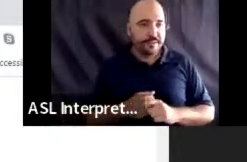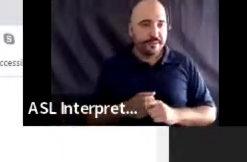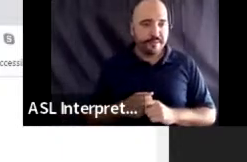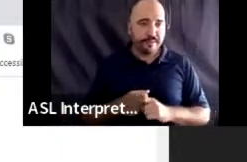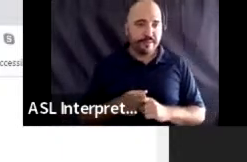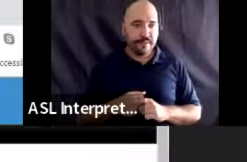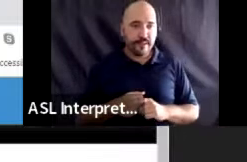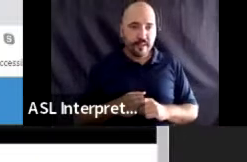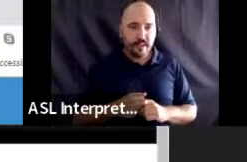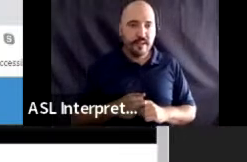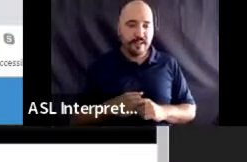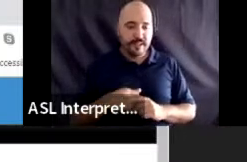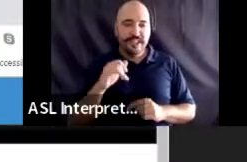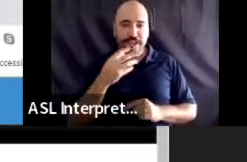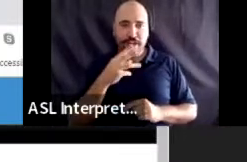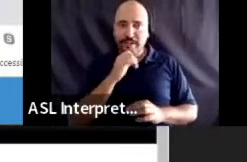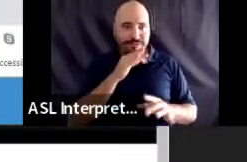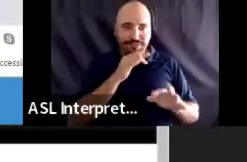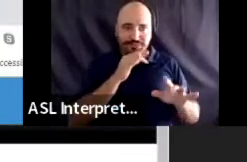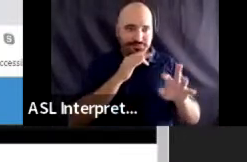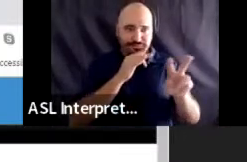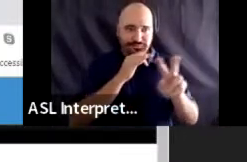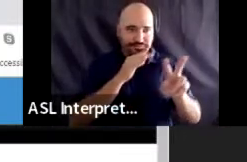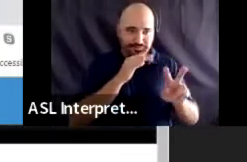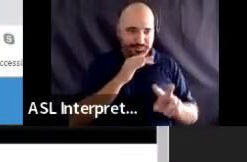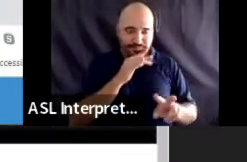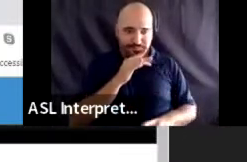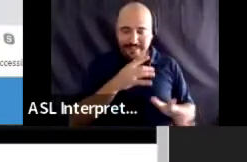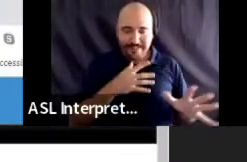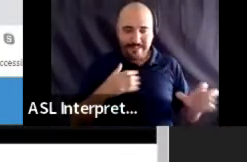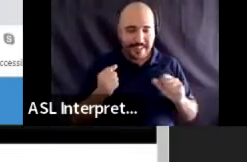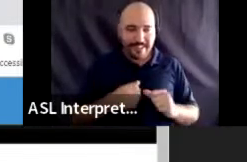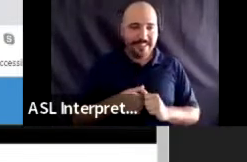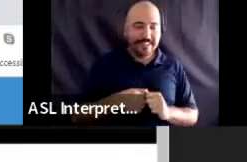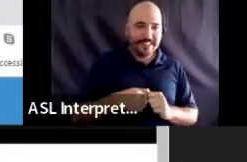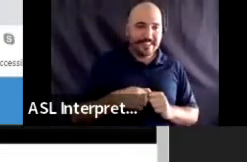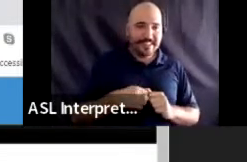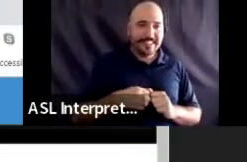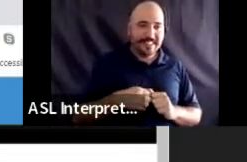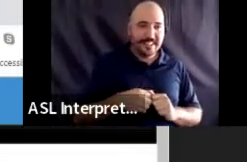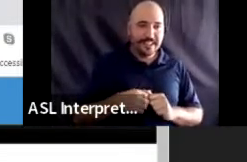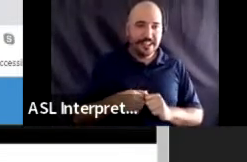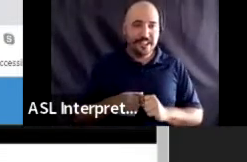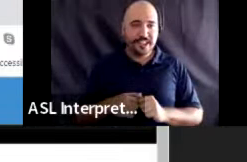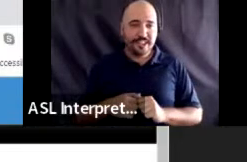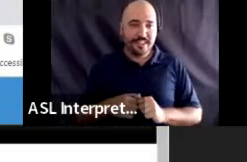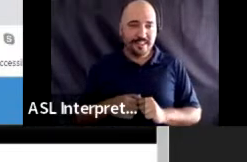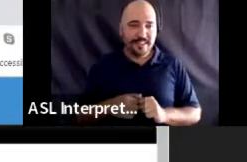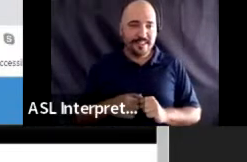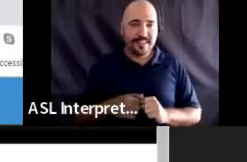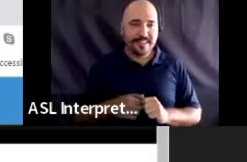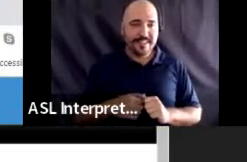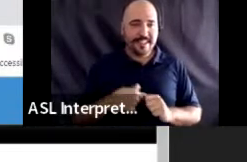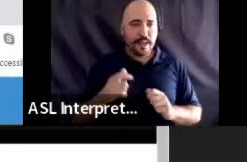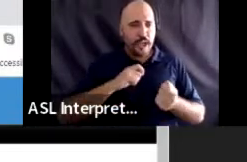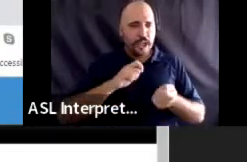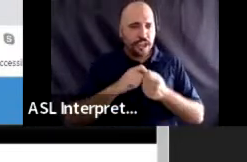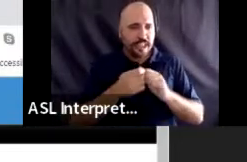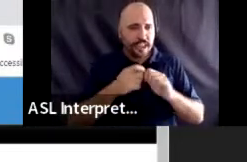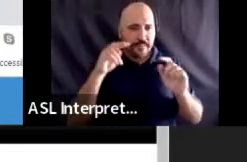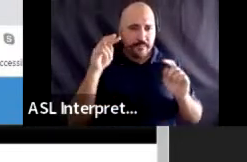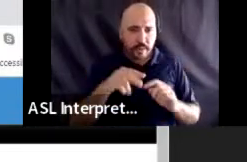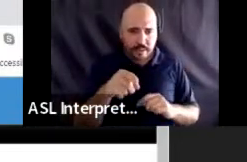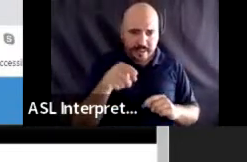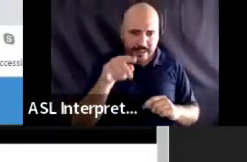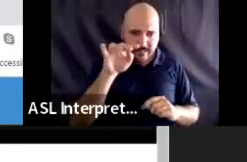enter. Visited. Same page. Link. Return to month view. Showing 27 scheduled events. All right. Now I wanted to change the view, right? So Showing let's month view tab